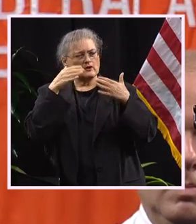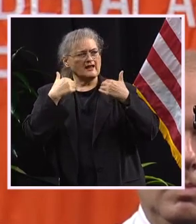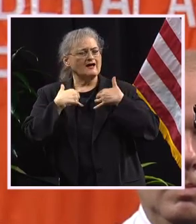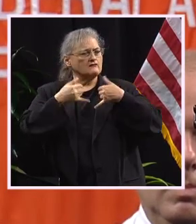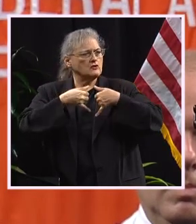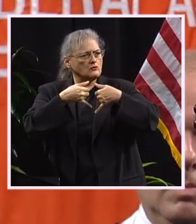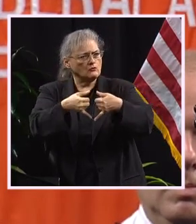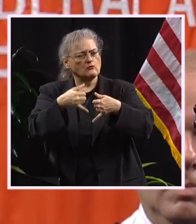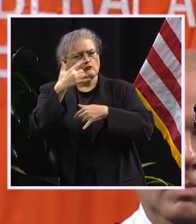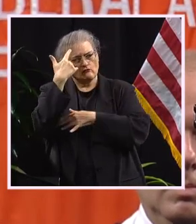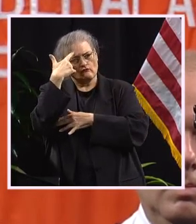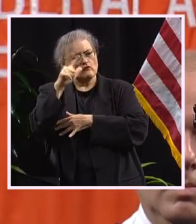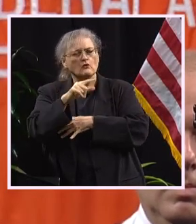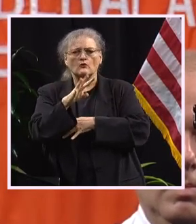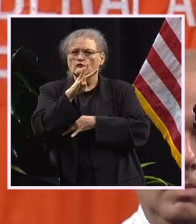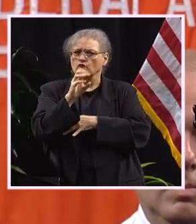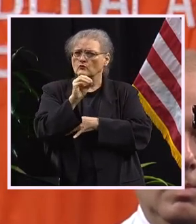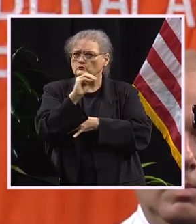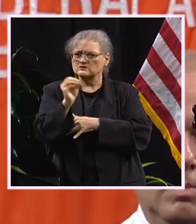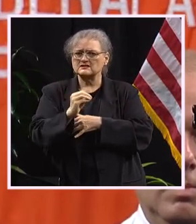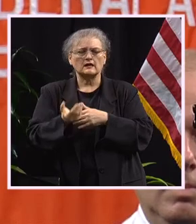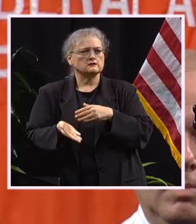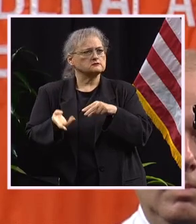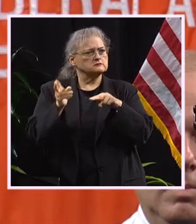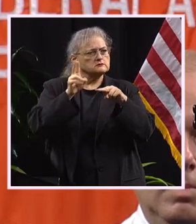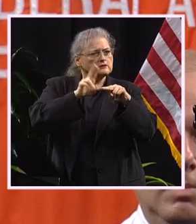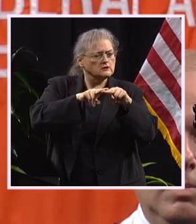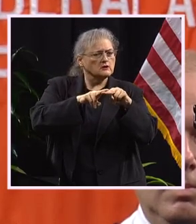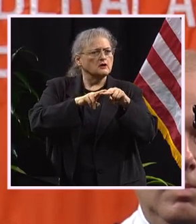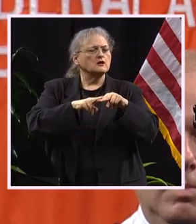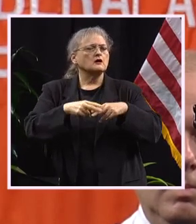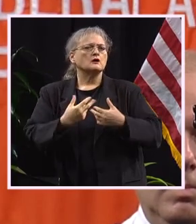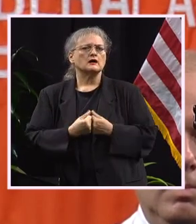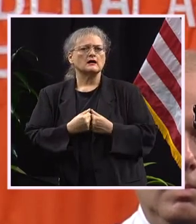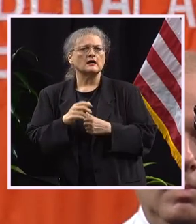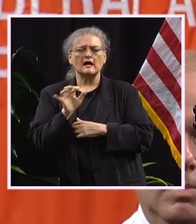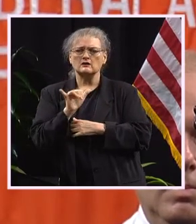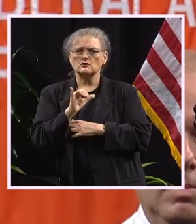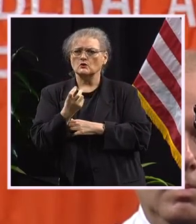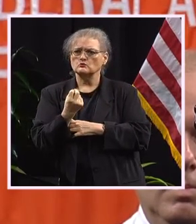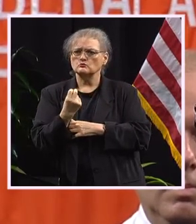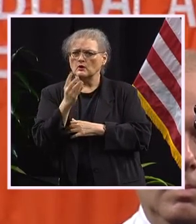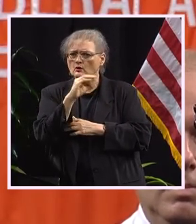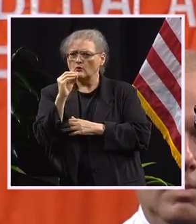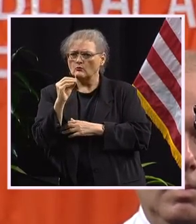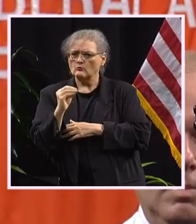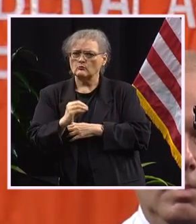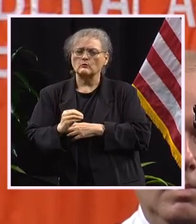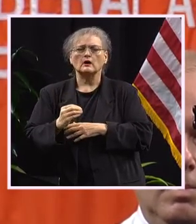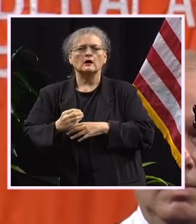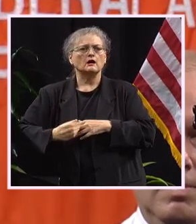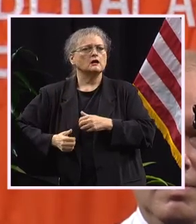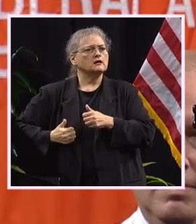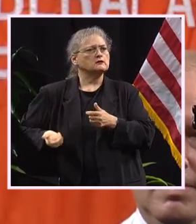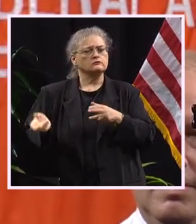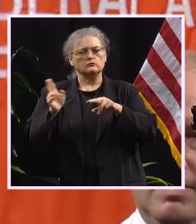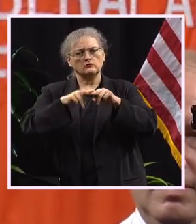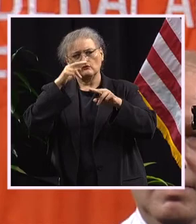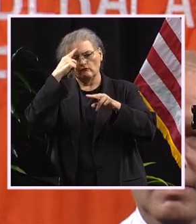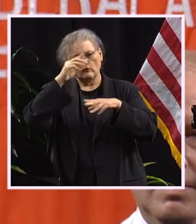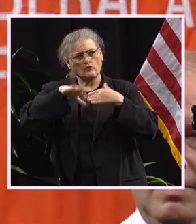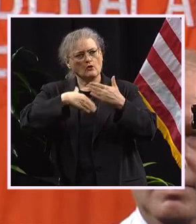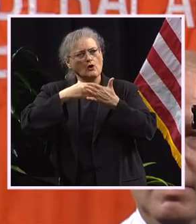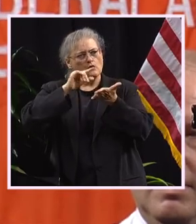the university's 40% increase in degrees awarded and a 12-point improvement in six-year graduation rates and a